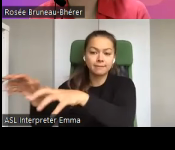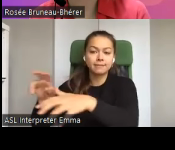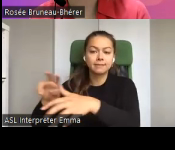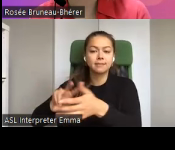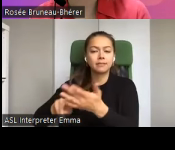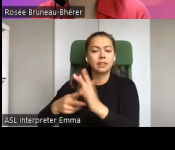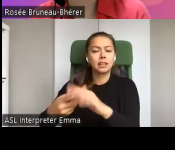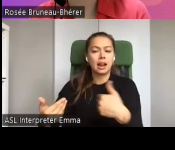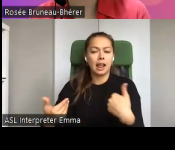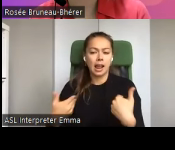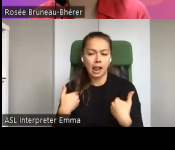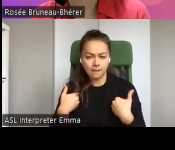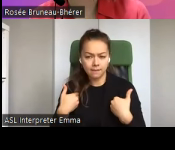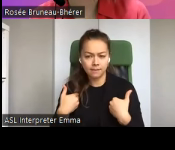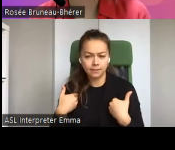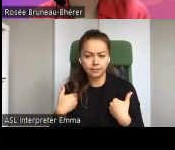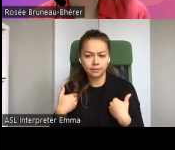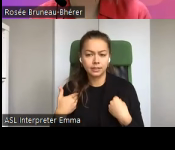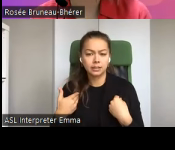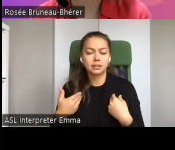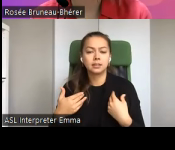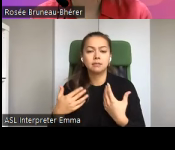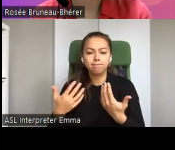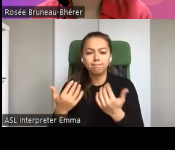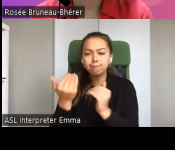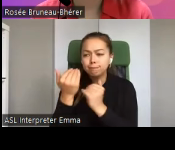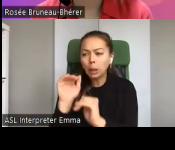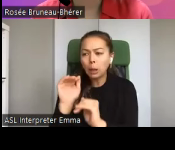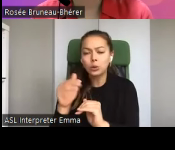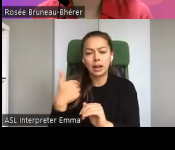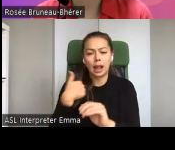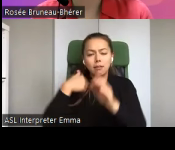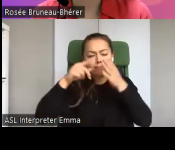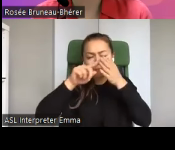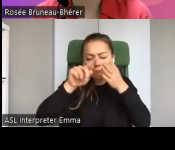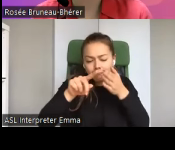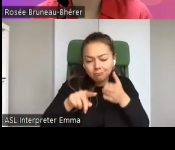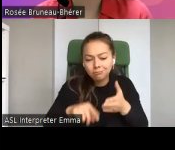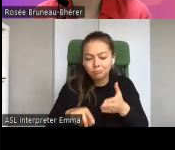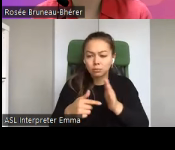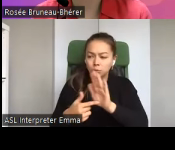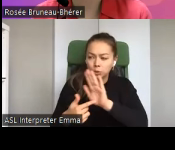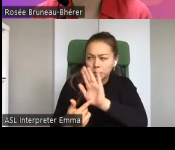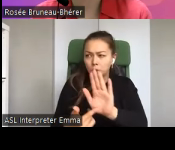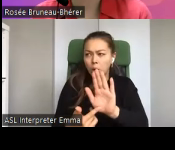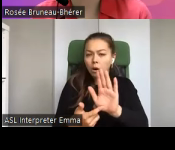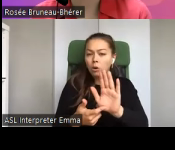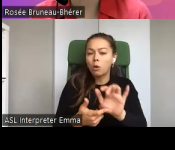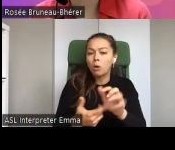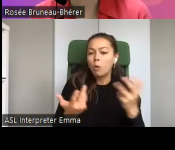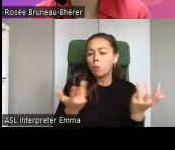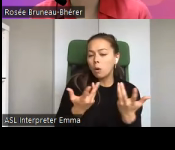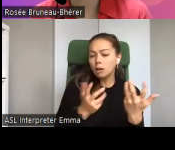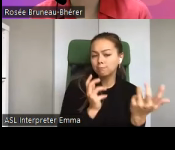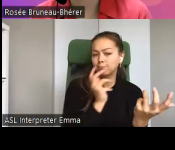some boundaries or limits as to what corresponds to trauma. So basically characteristics that would be more,